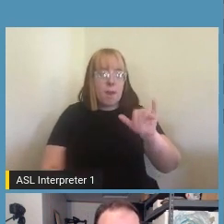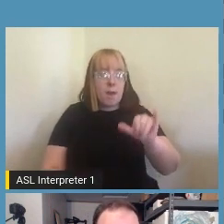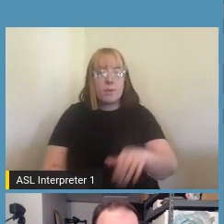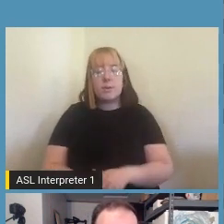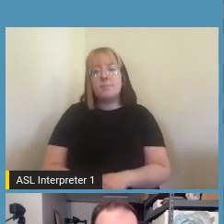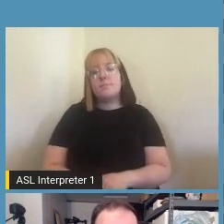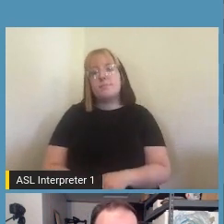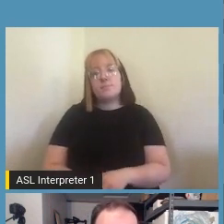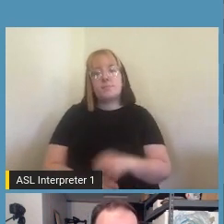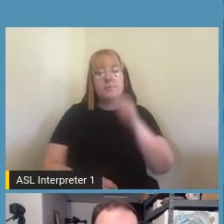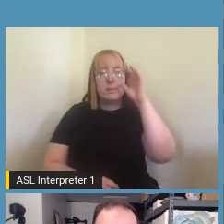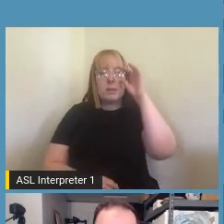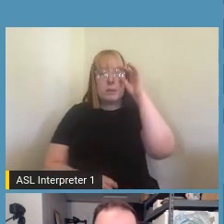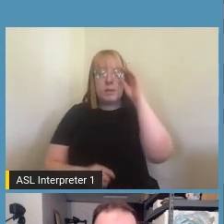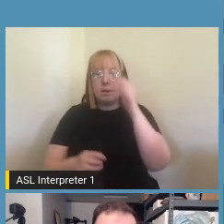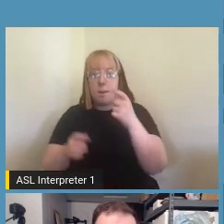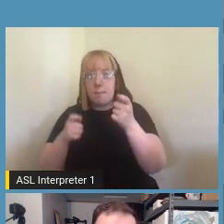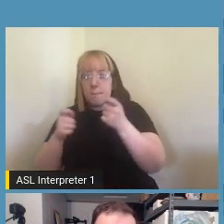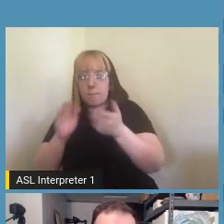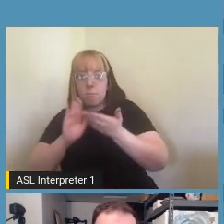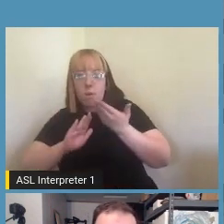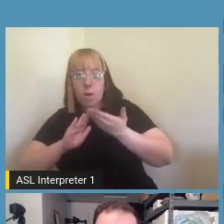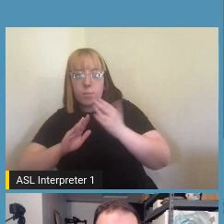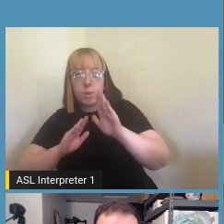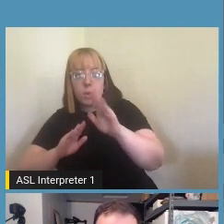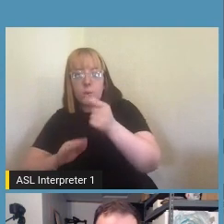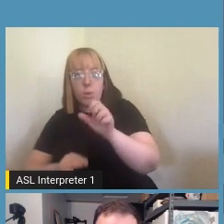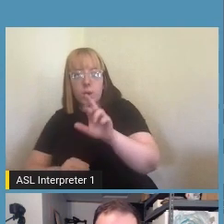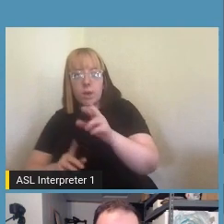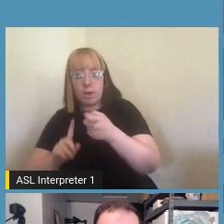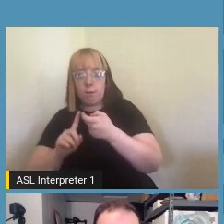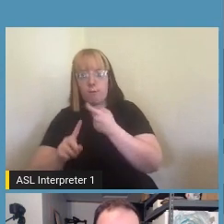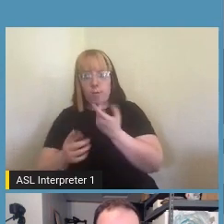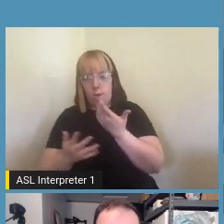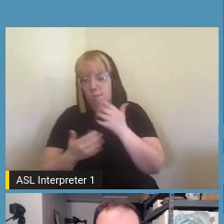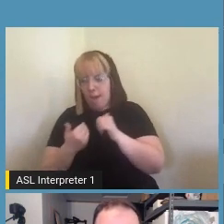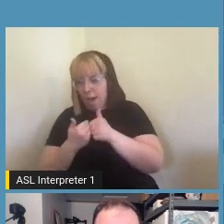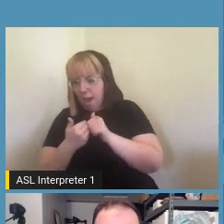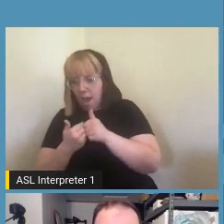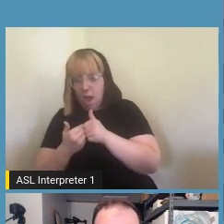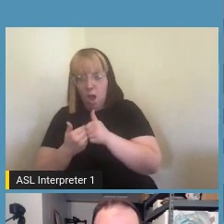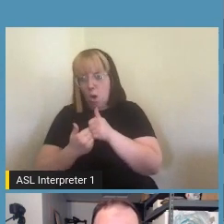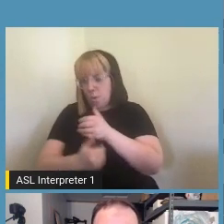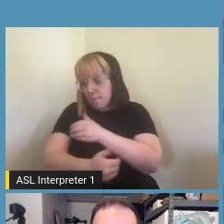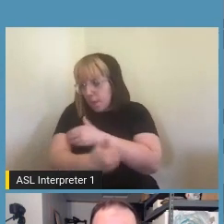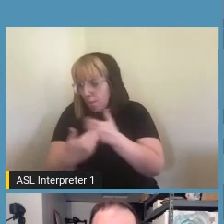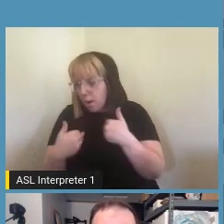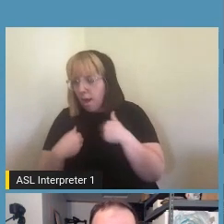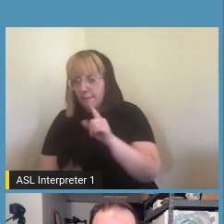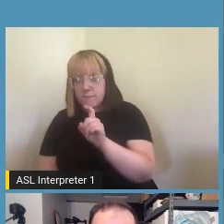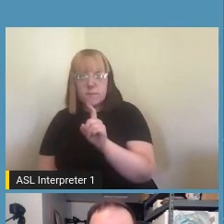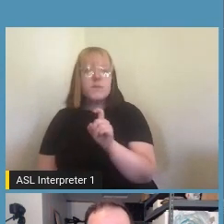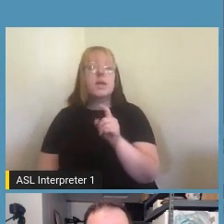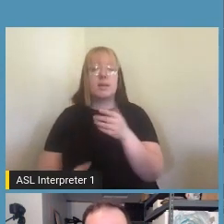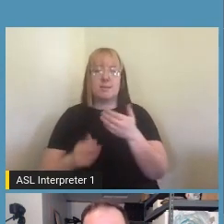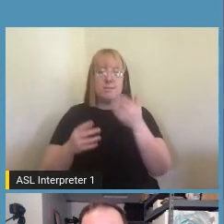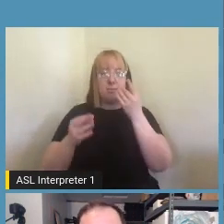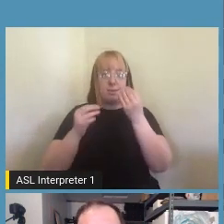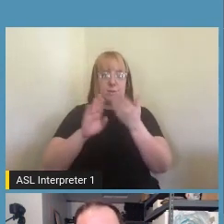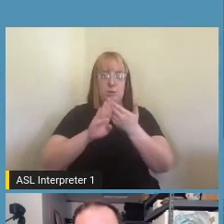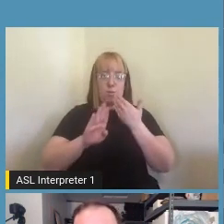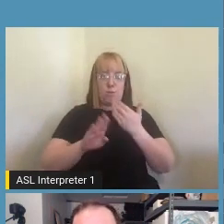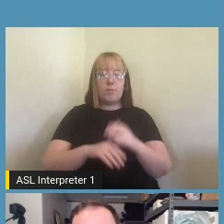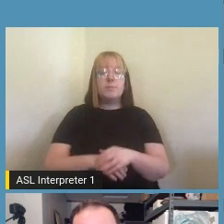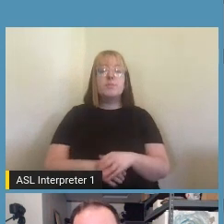from or to run your gear from, you just want to make sure that that's being thought about. And I would say